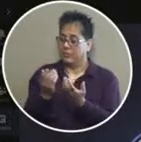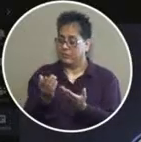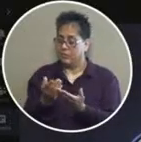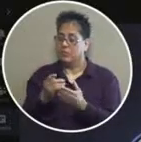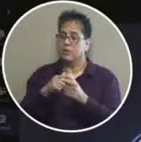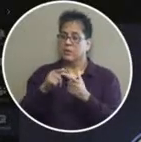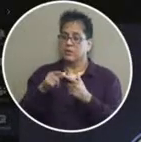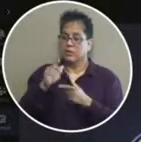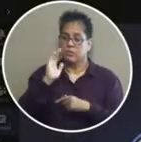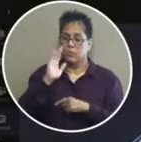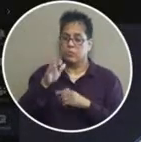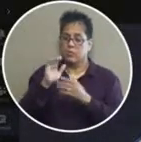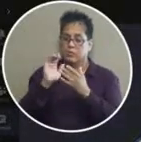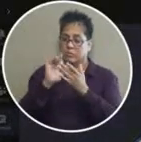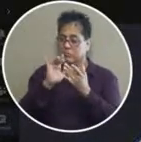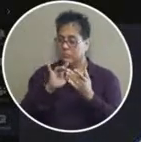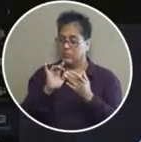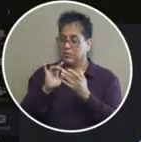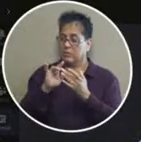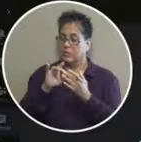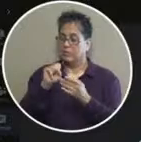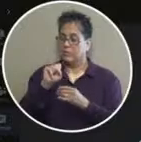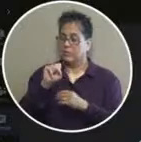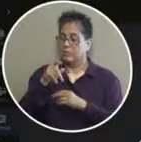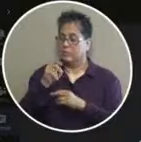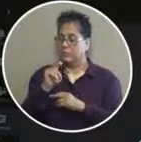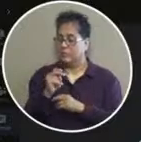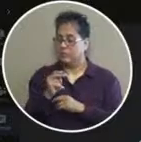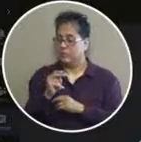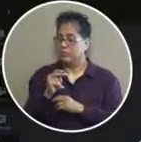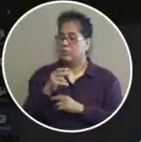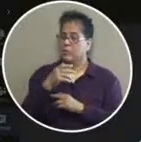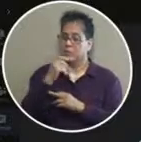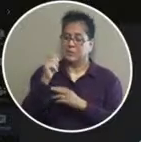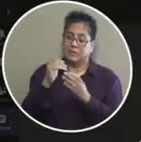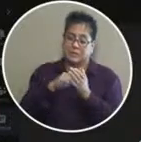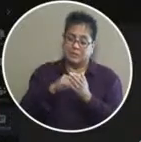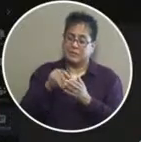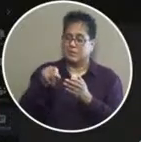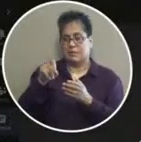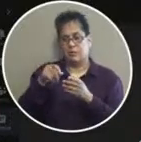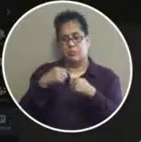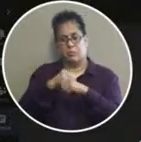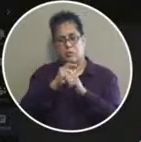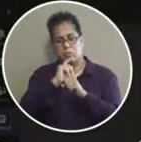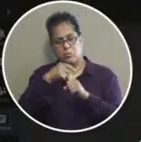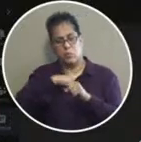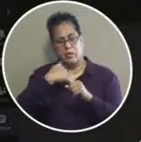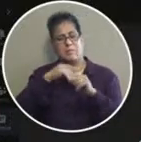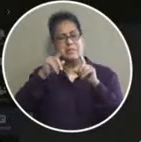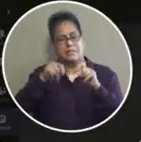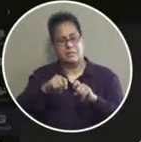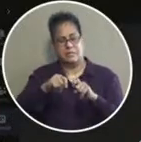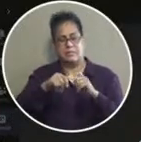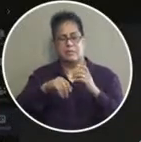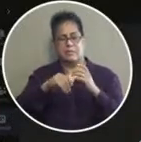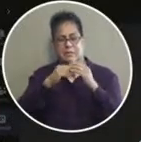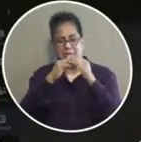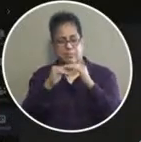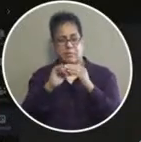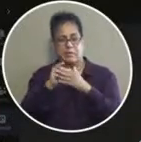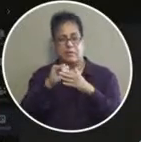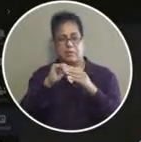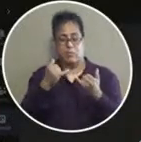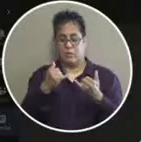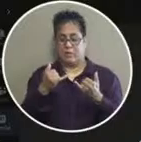will reach out to the governor and speak to the governor about that. Because again, they want to make sure that we have the testing capacity that we need. At this